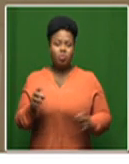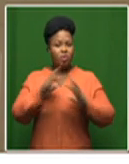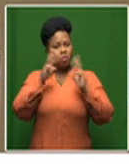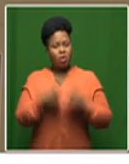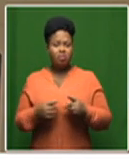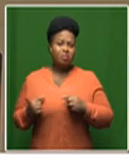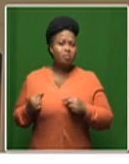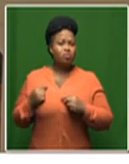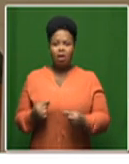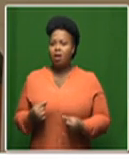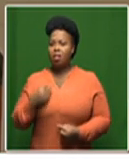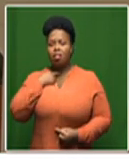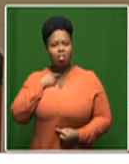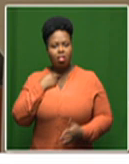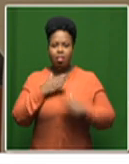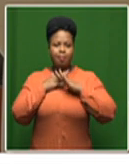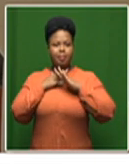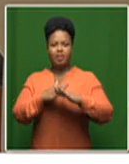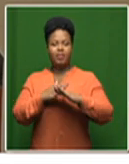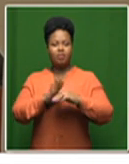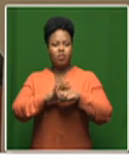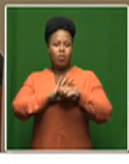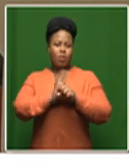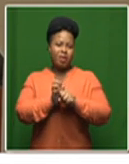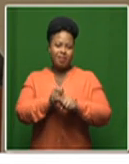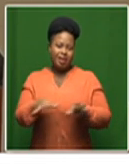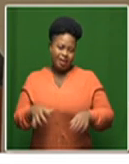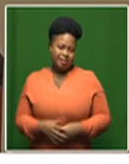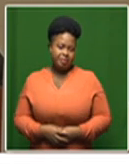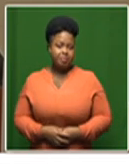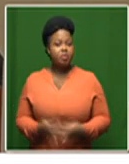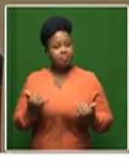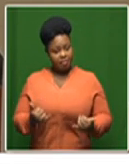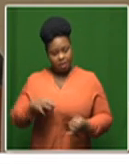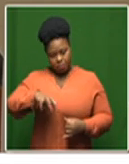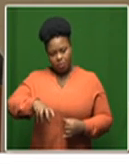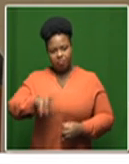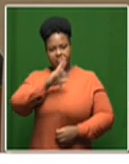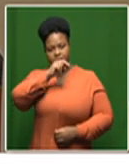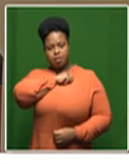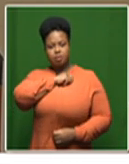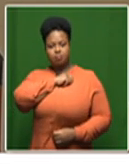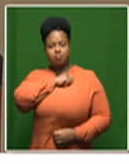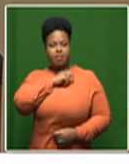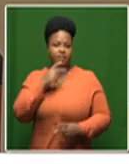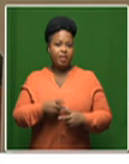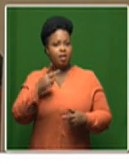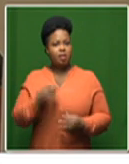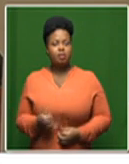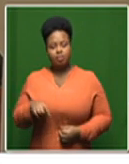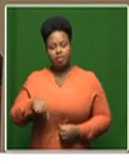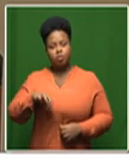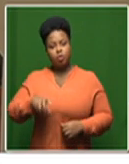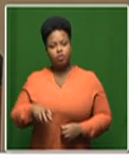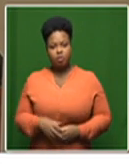with the prevention methods of this of COVID-19. So KwaZulu-Natal will also be one of the